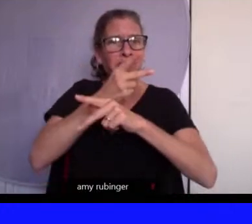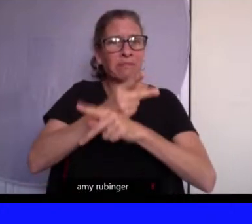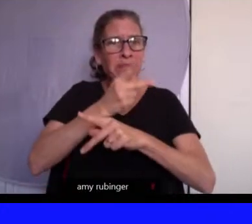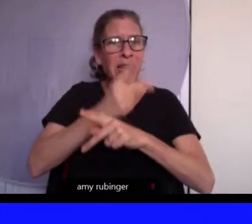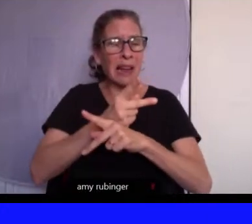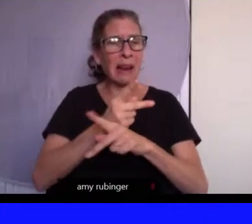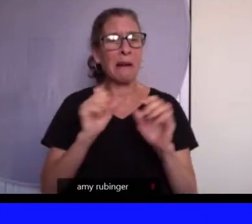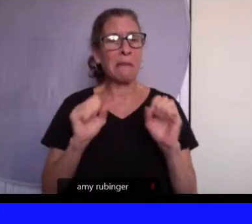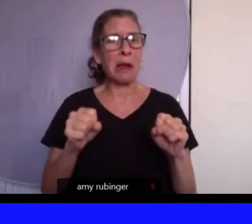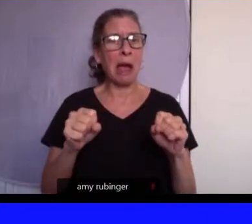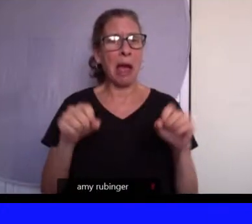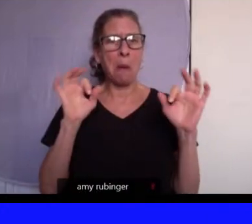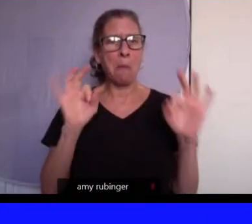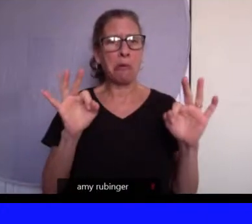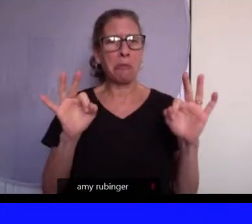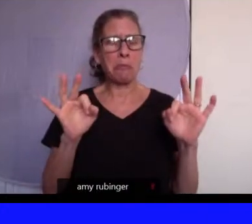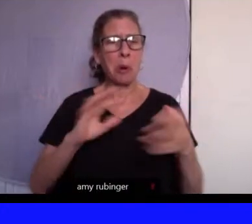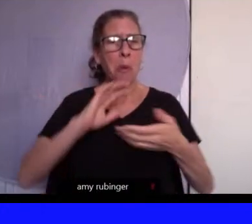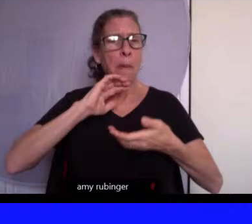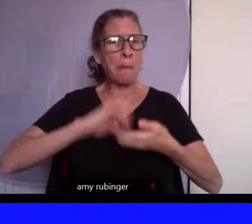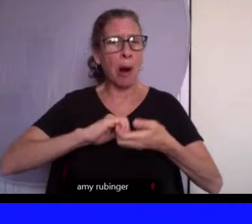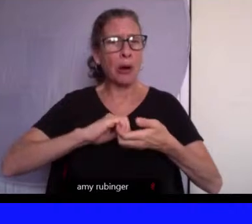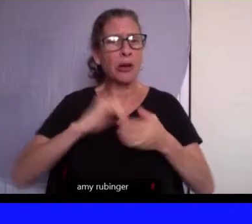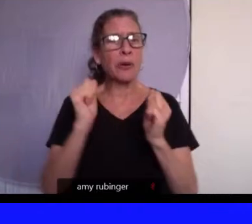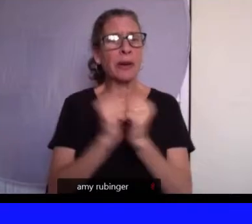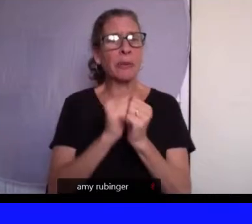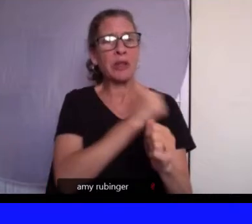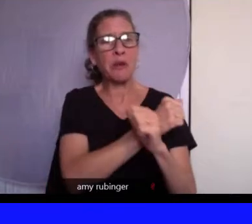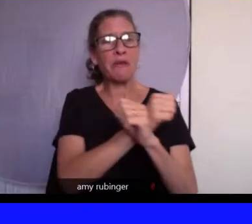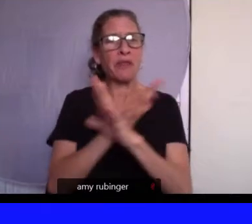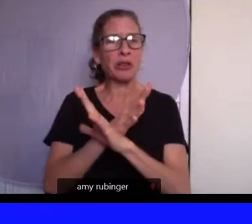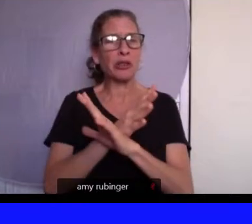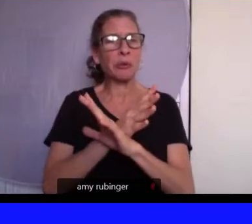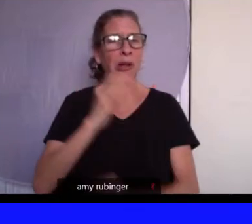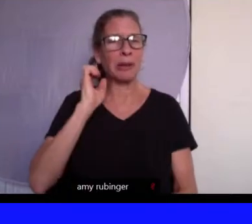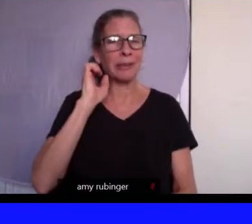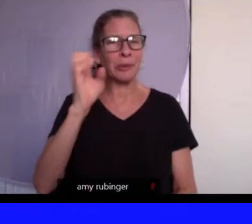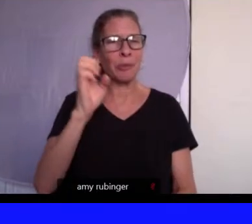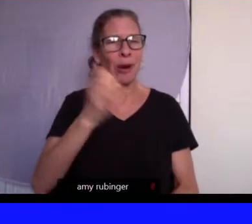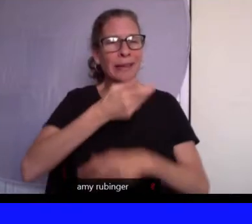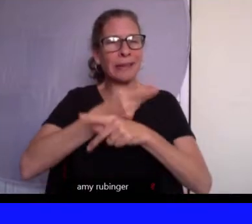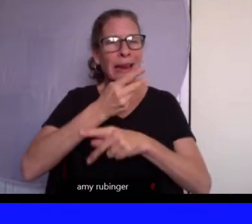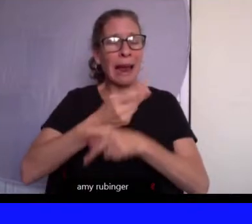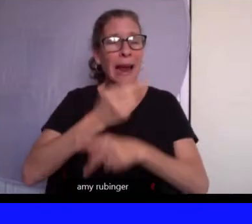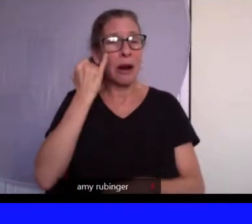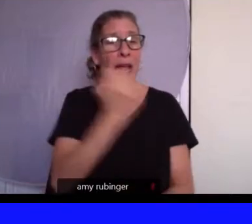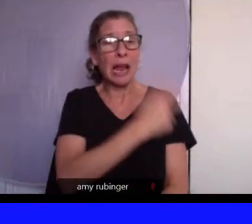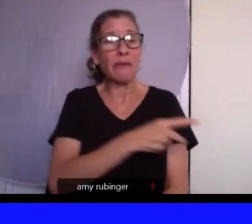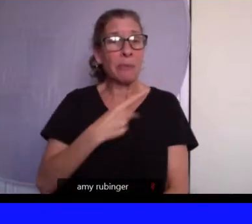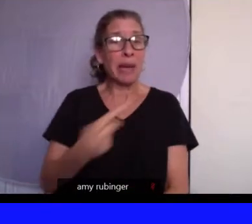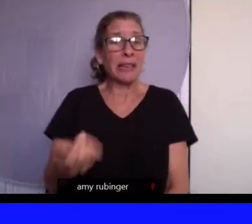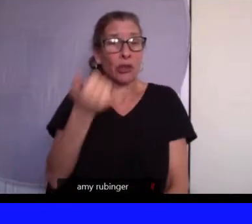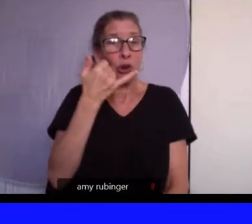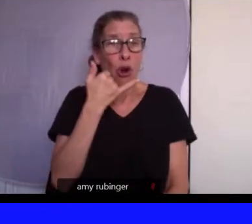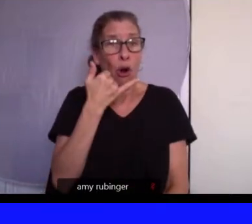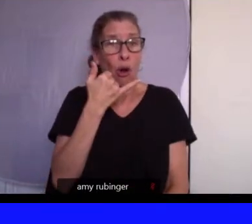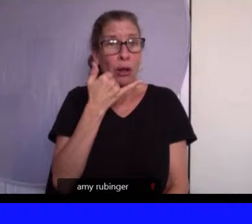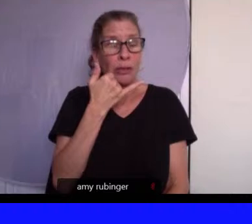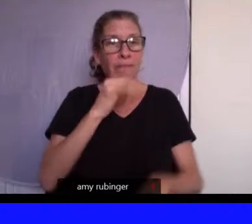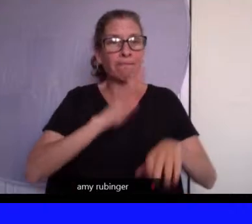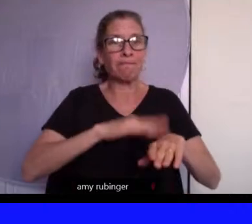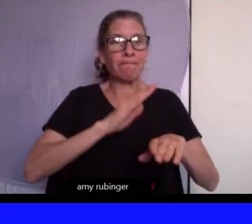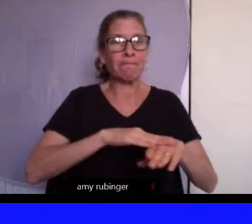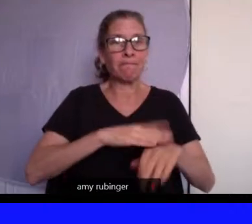This is just about the transportation program. For straight Medicare patients who don't have Medicaid services, we're partnering with the facilities